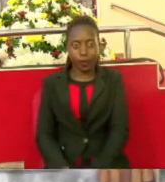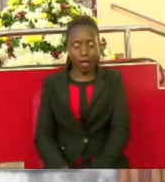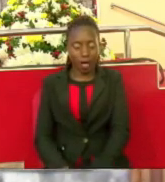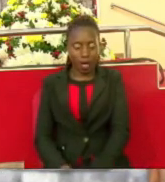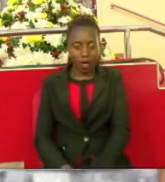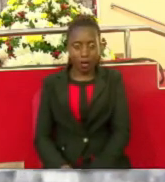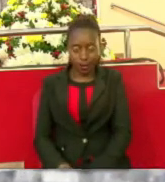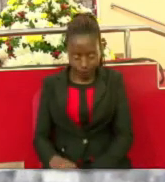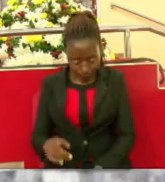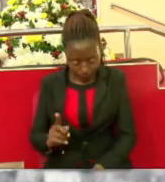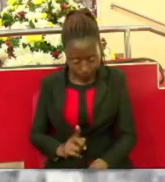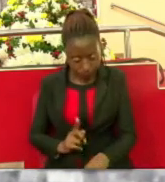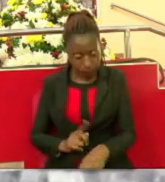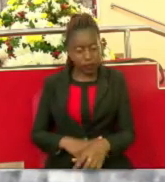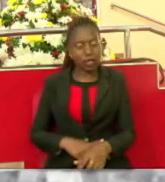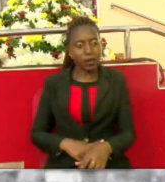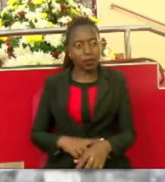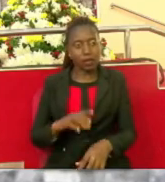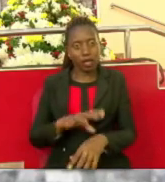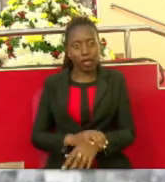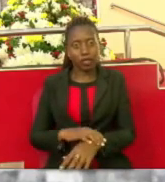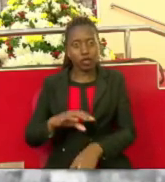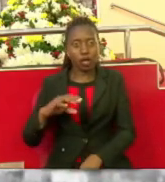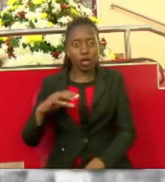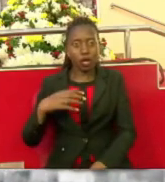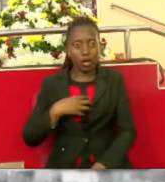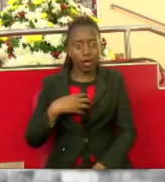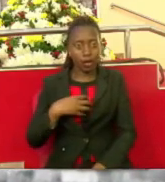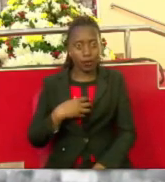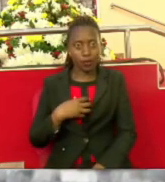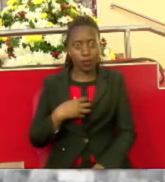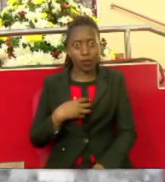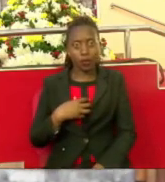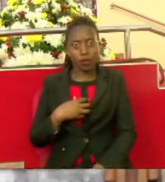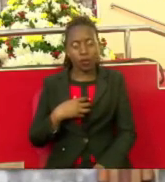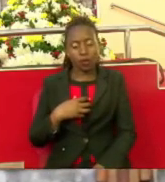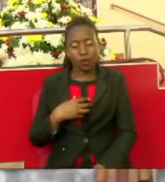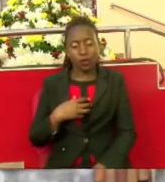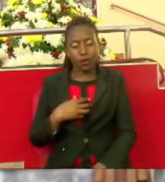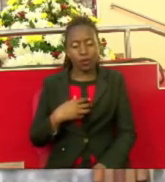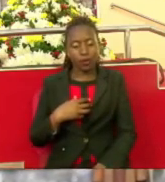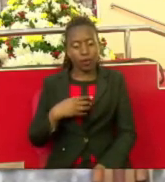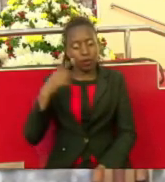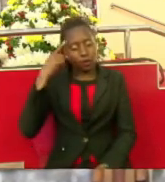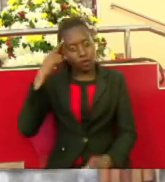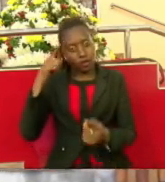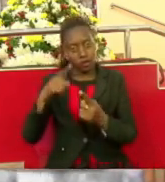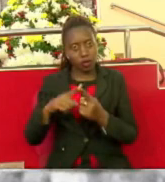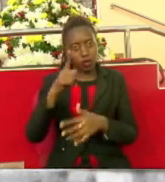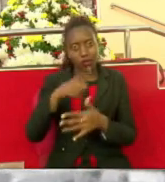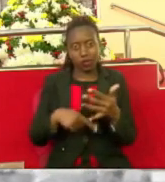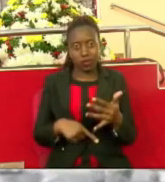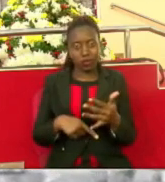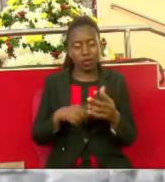hivi tukipata mkwada mapumzikoni, we purpose to spend our time, even if we are traveling, even if we are going, let's go with them. Tuamue